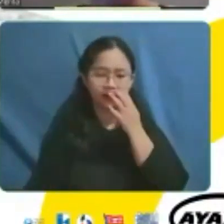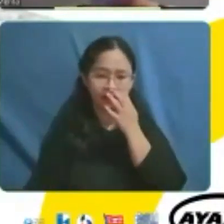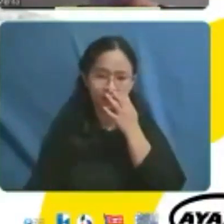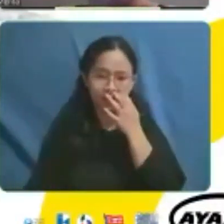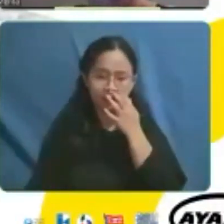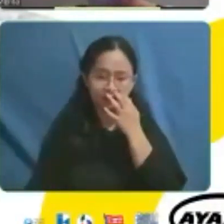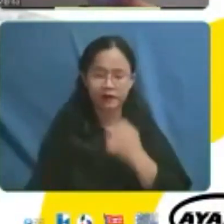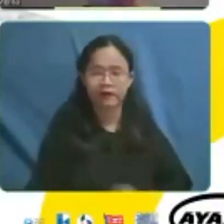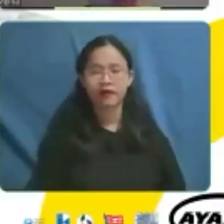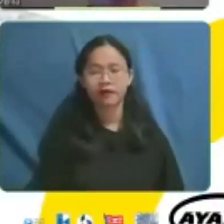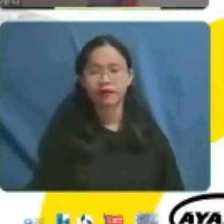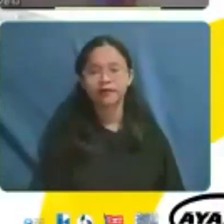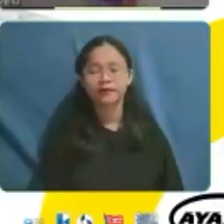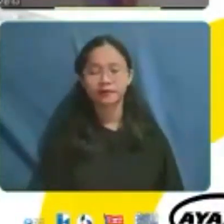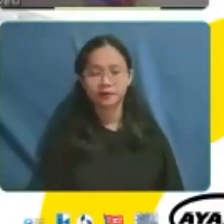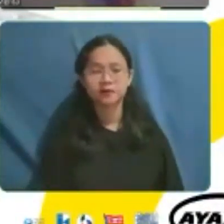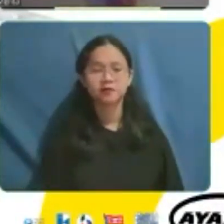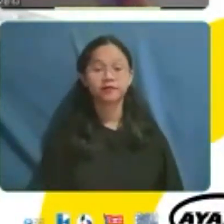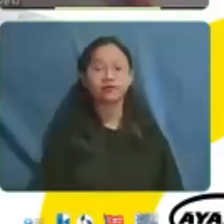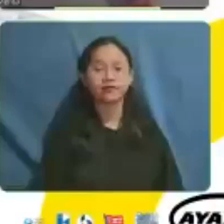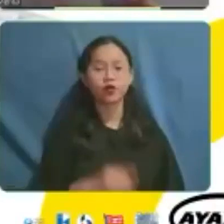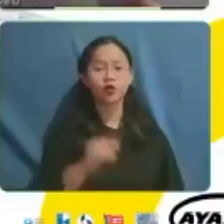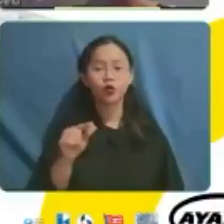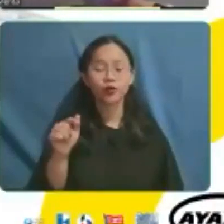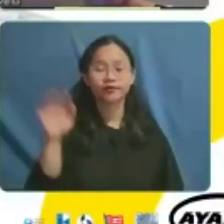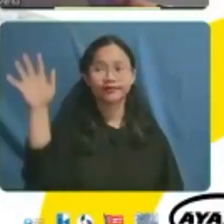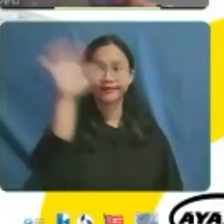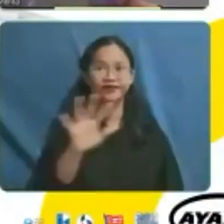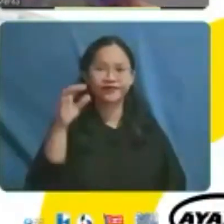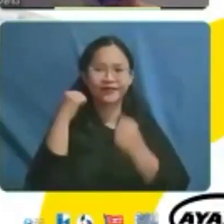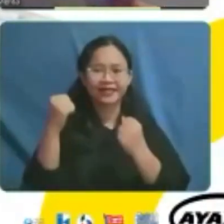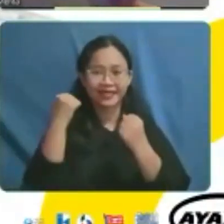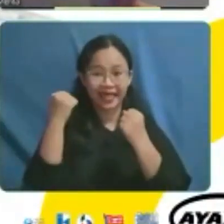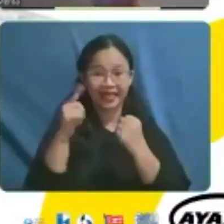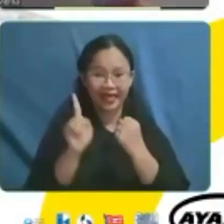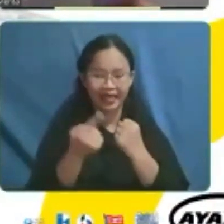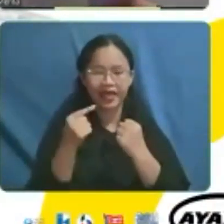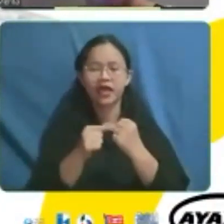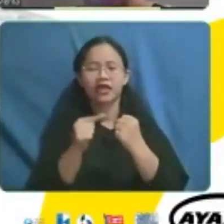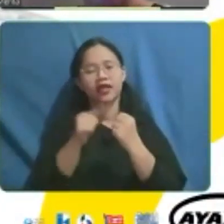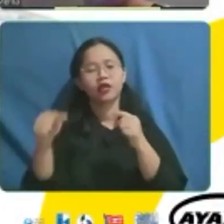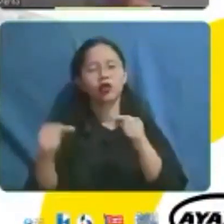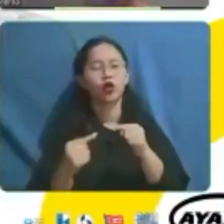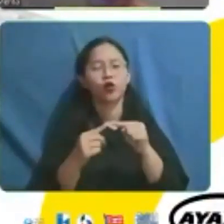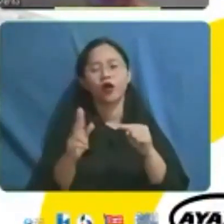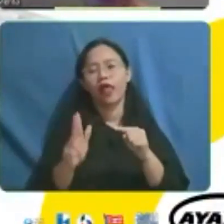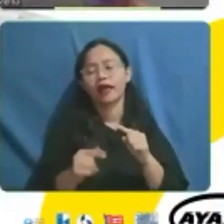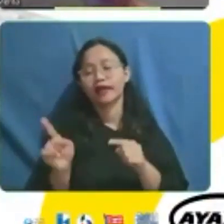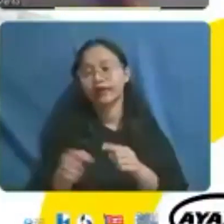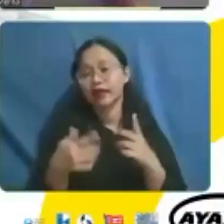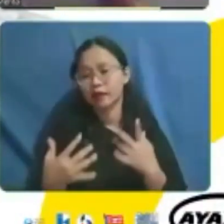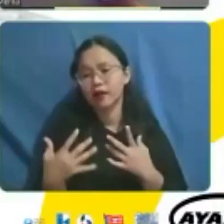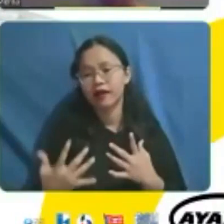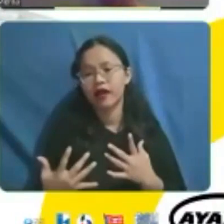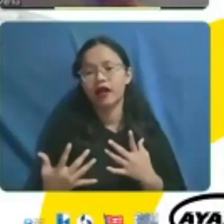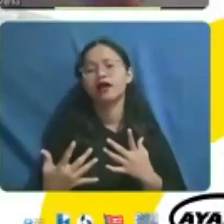health. And when we think about climate health, what we really need is active health sector engagement. And so this is something that